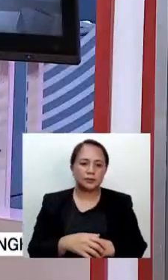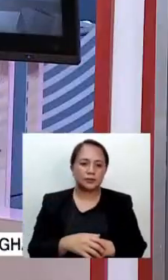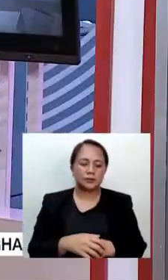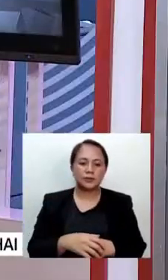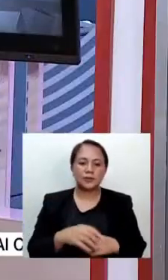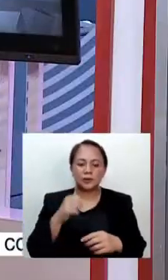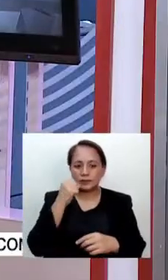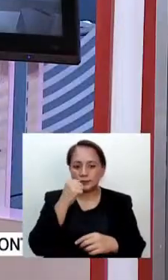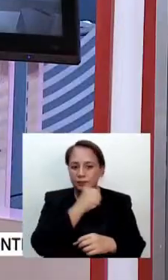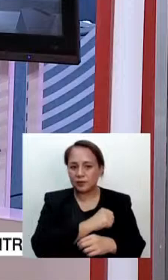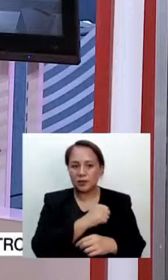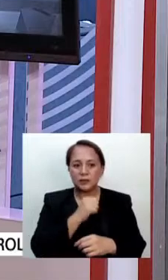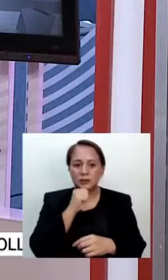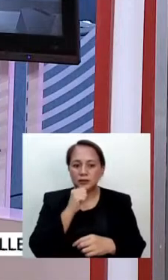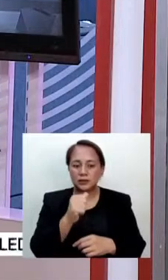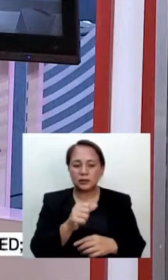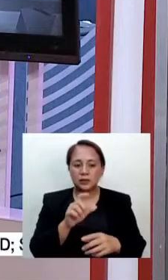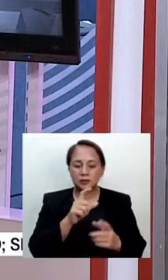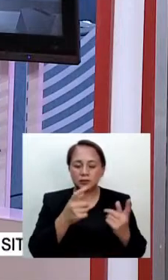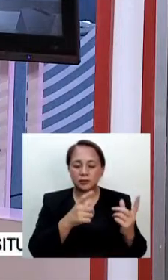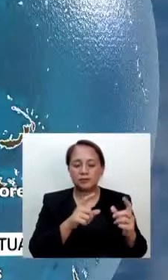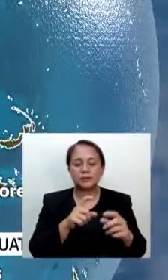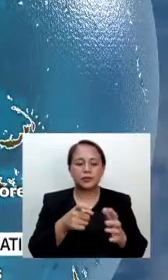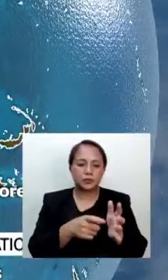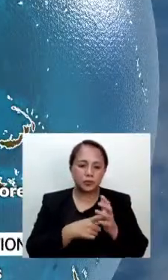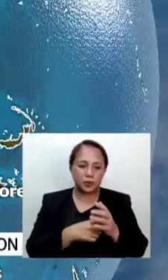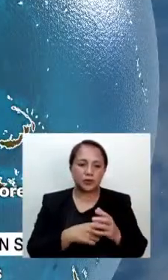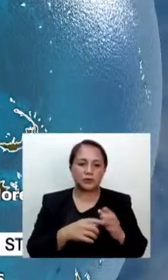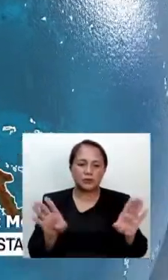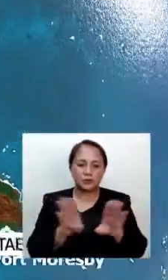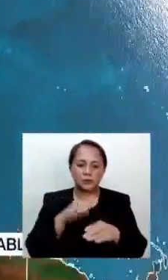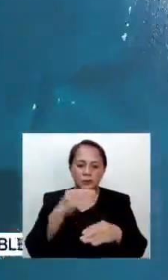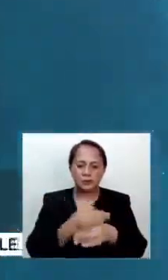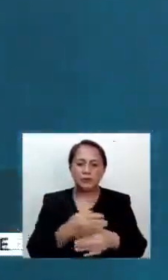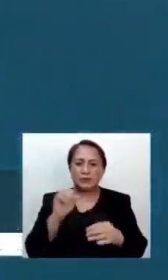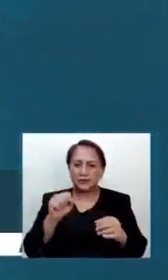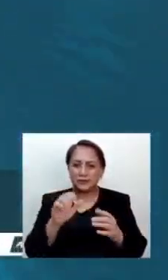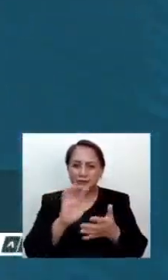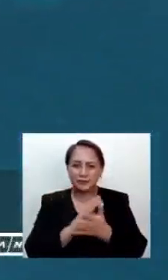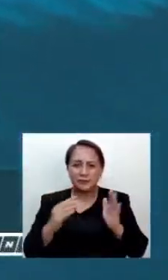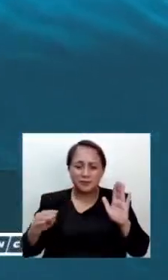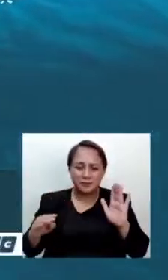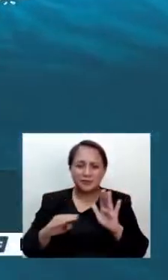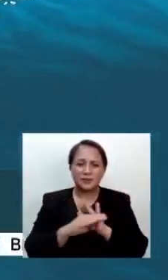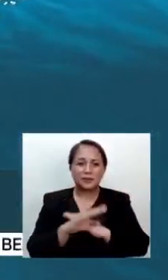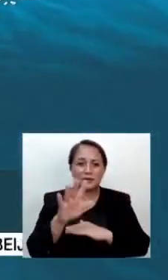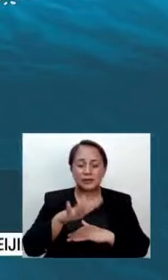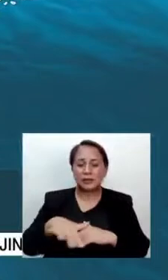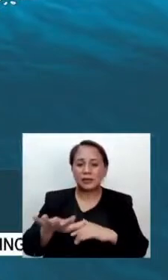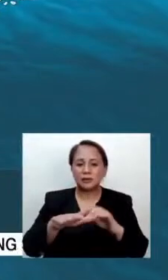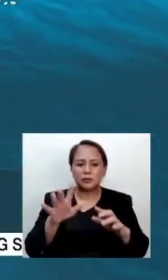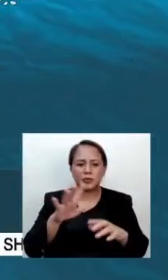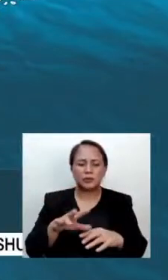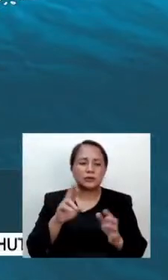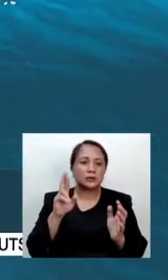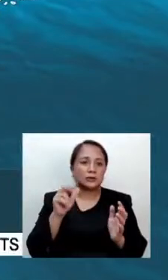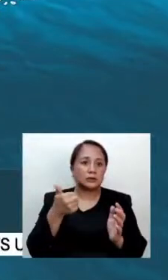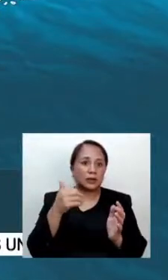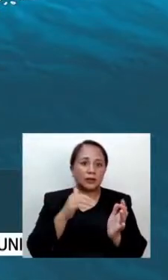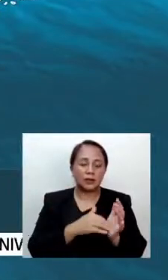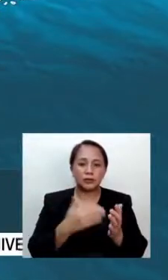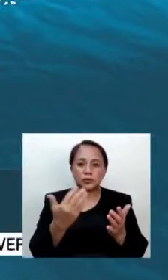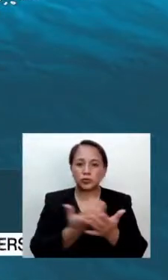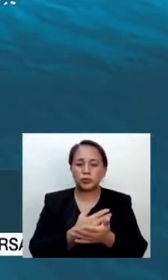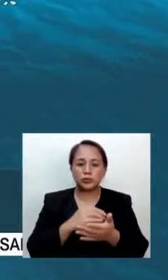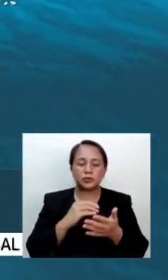Taiwan will not be imposing lockdowns despite the surge in COVID infections. The island recorded more than 10,000 new cases for the